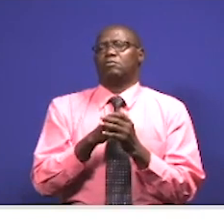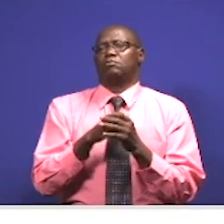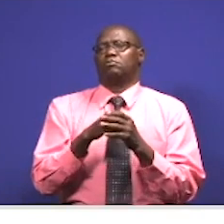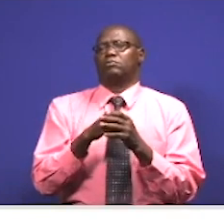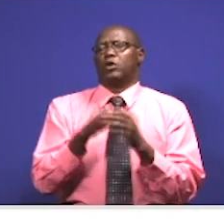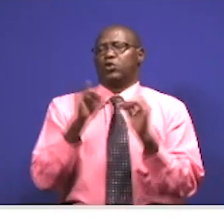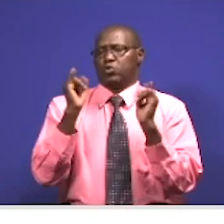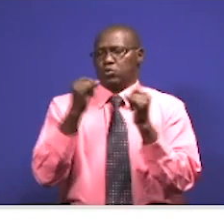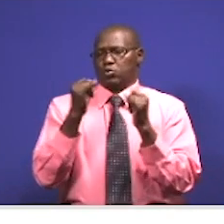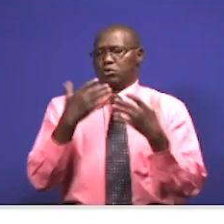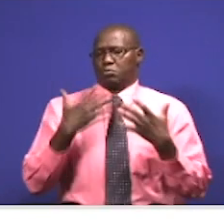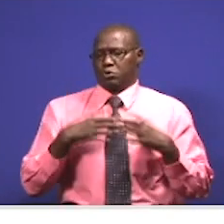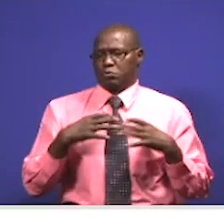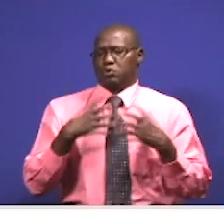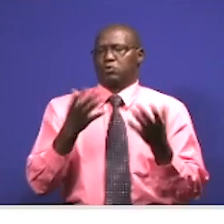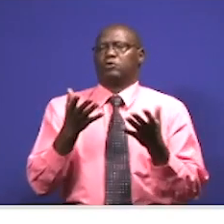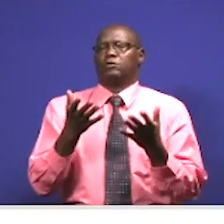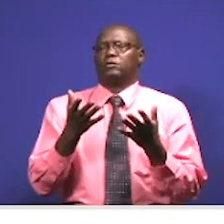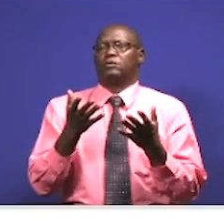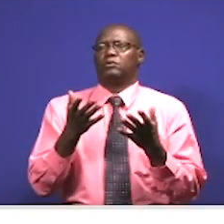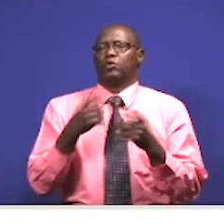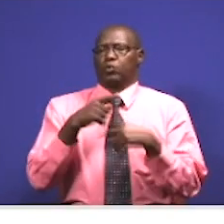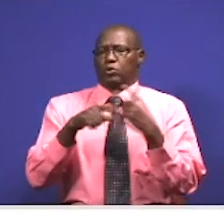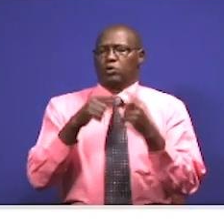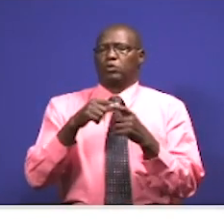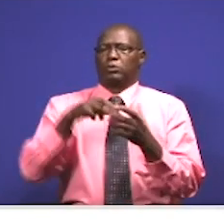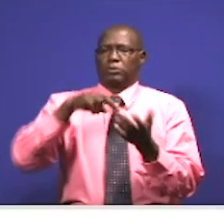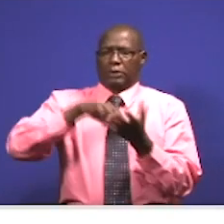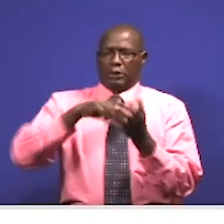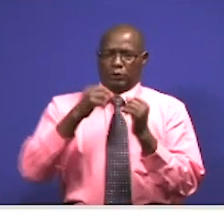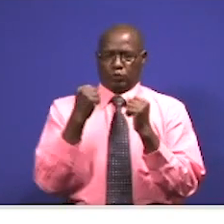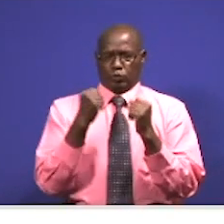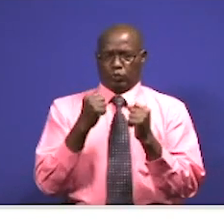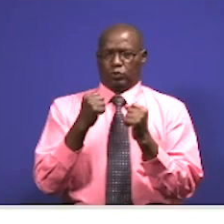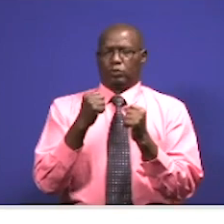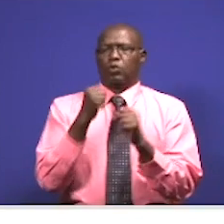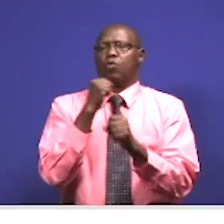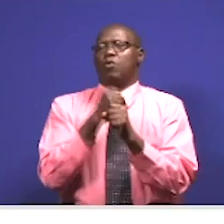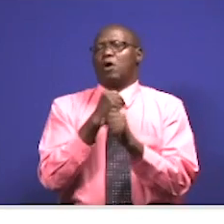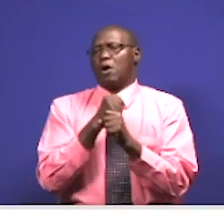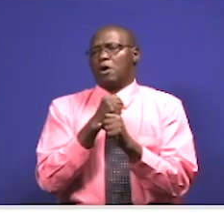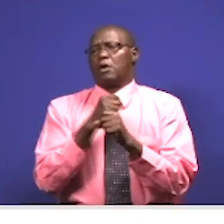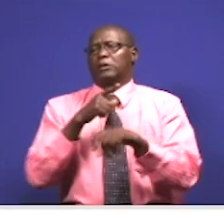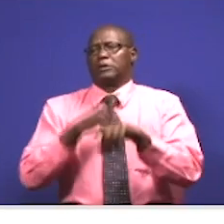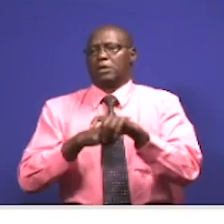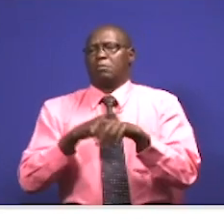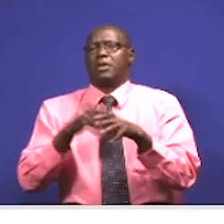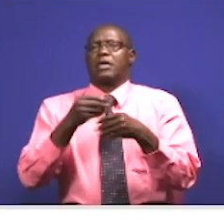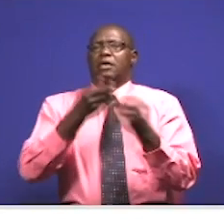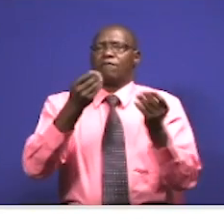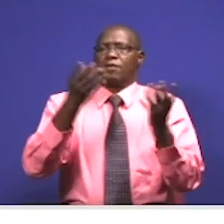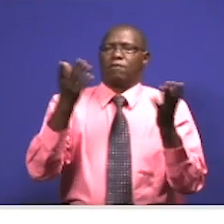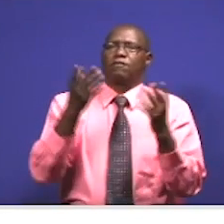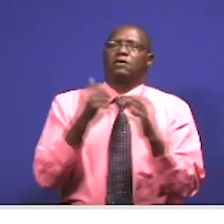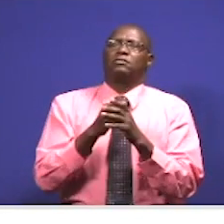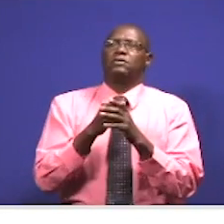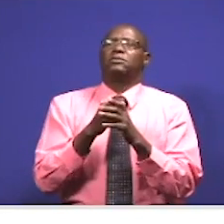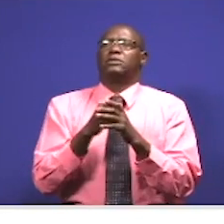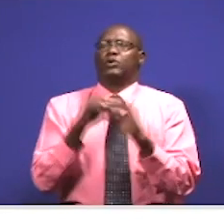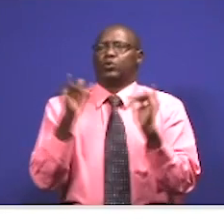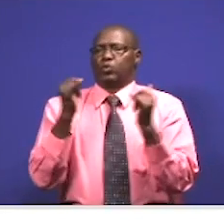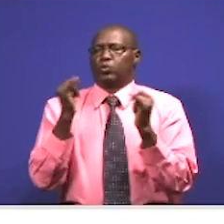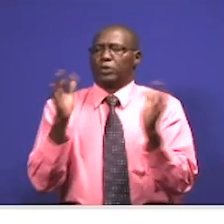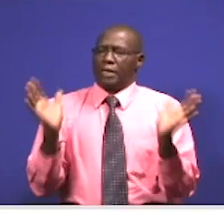kwamba waendelee kuwa na nguvu kila wanapofanya kazi kwa wanahabari, wanahabari waweze kupewa motisha, waweze